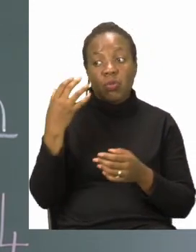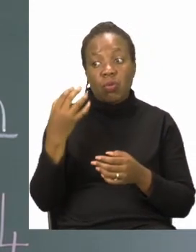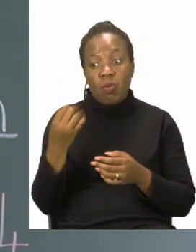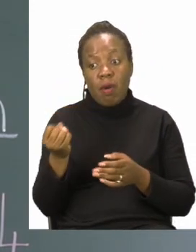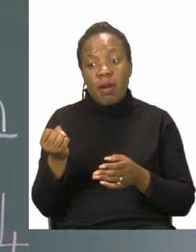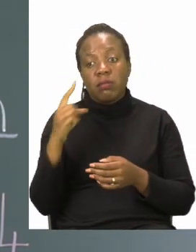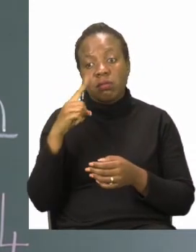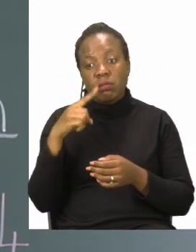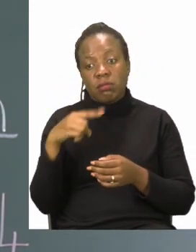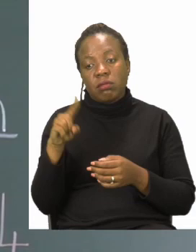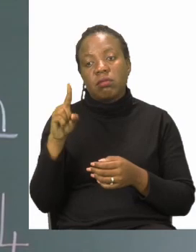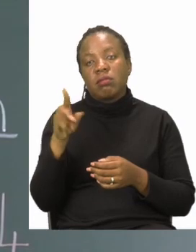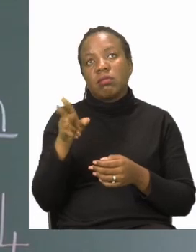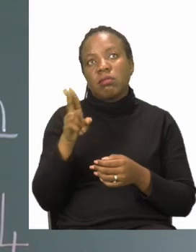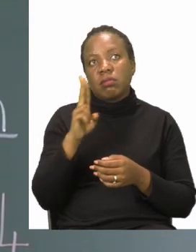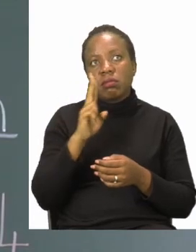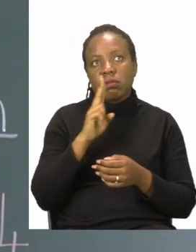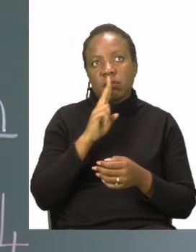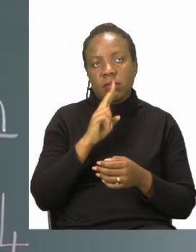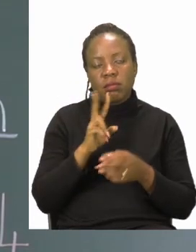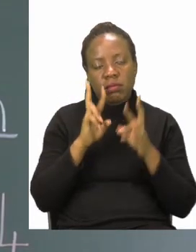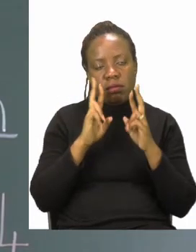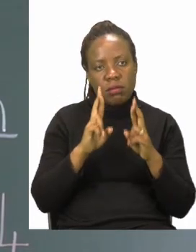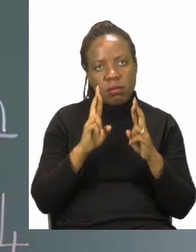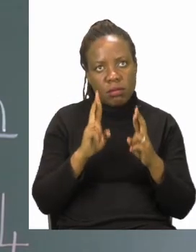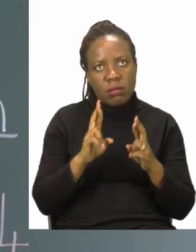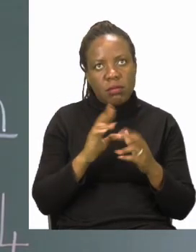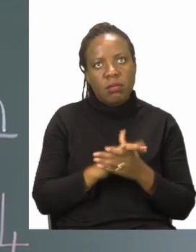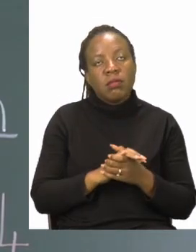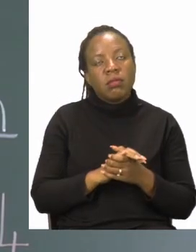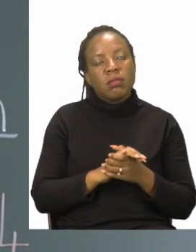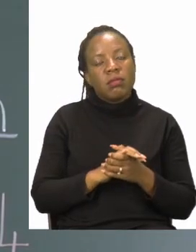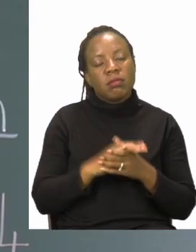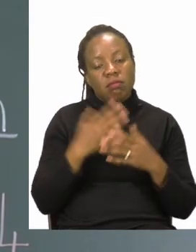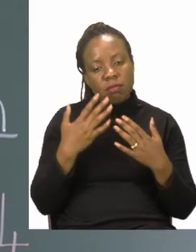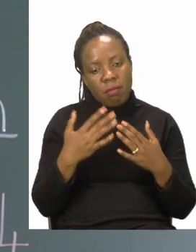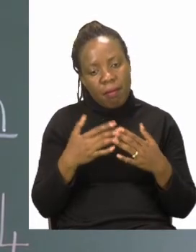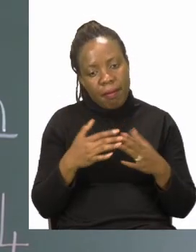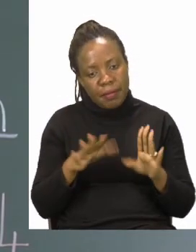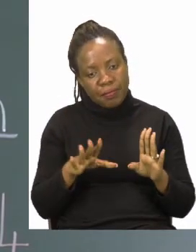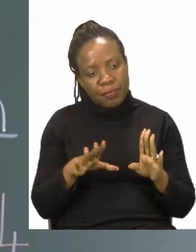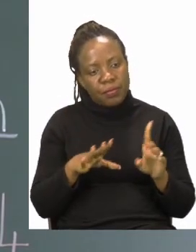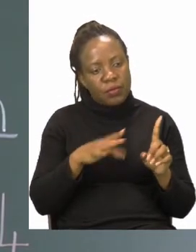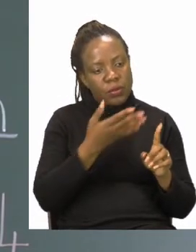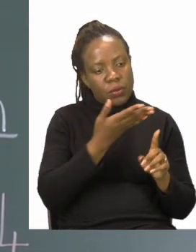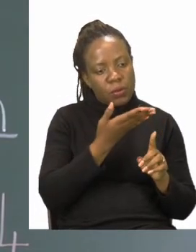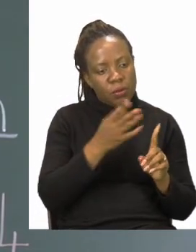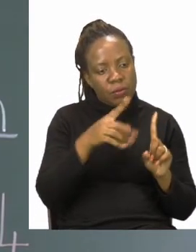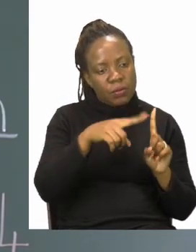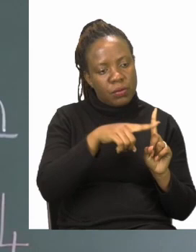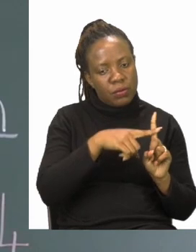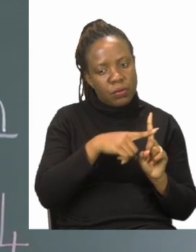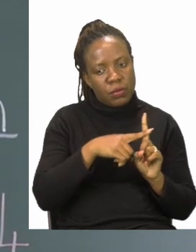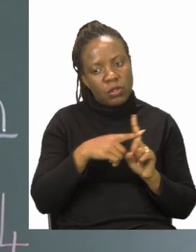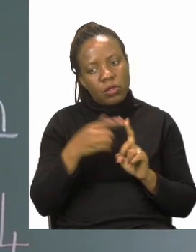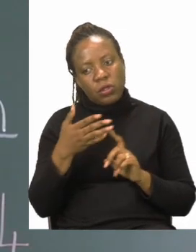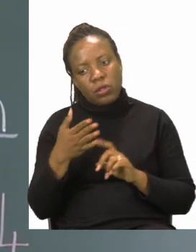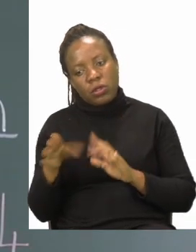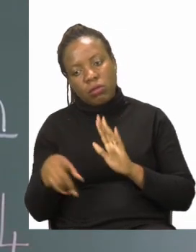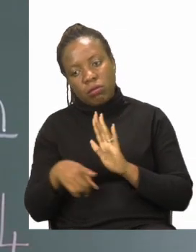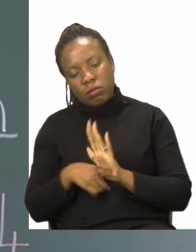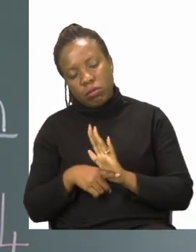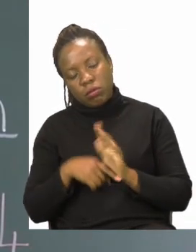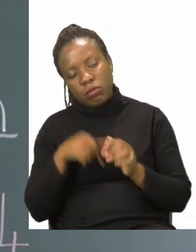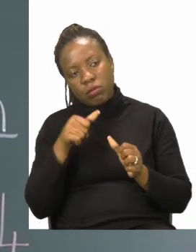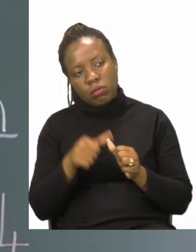Now everyone, I hope that you will be able to finish this activity. Remember, if you need